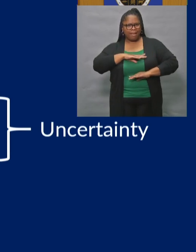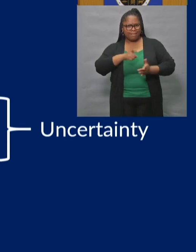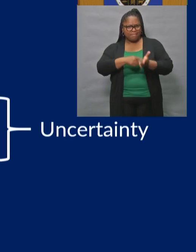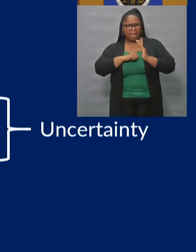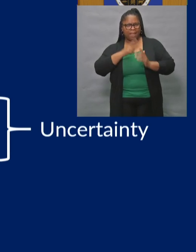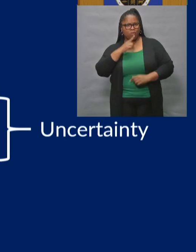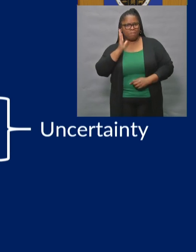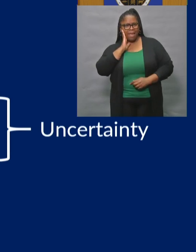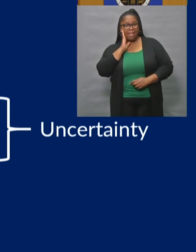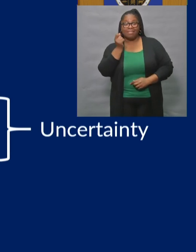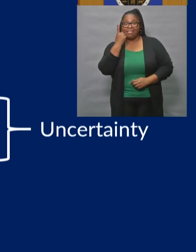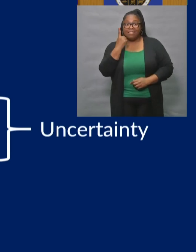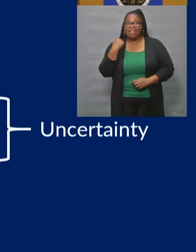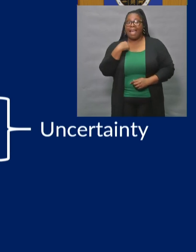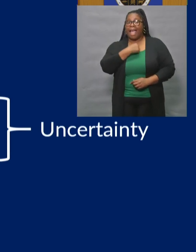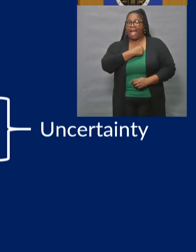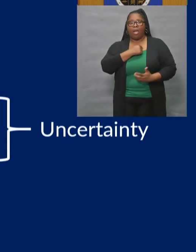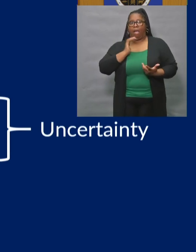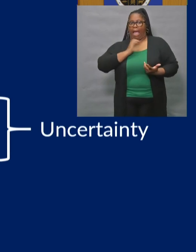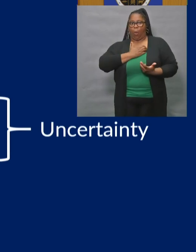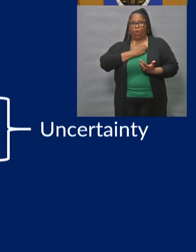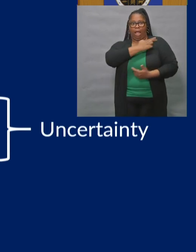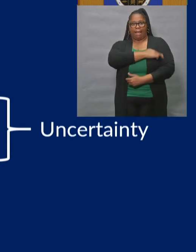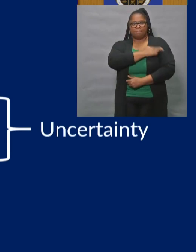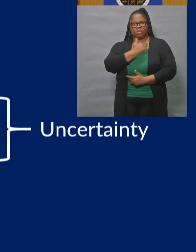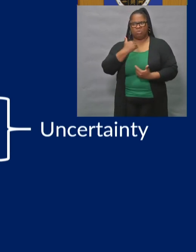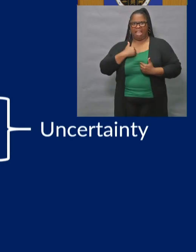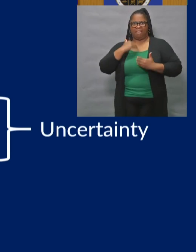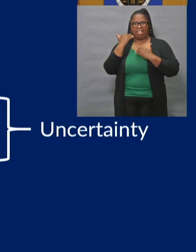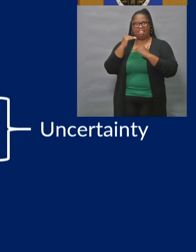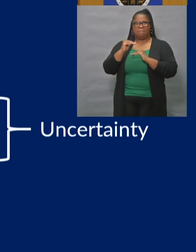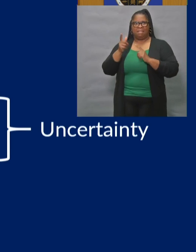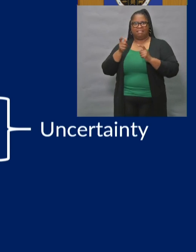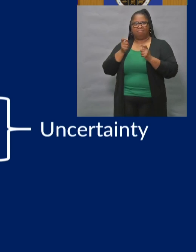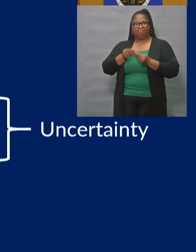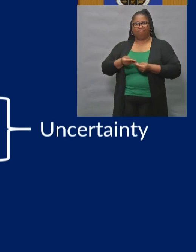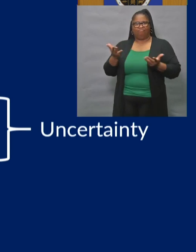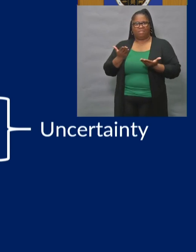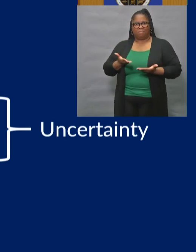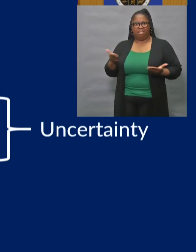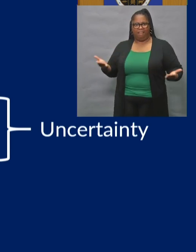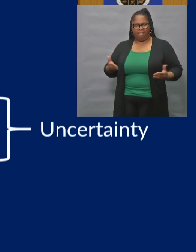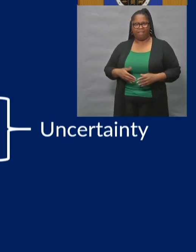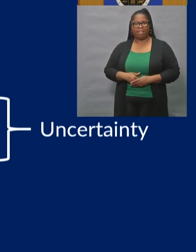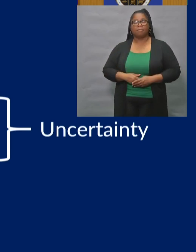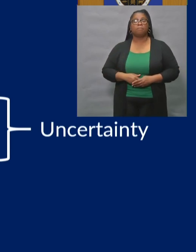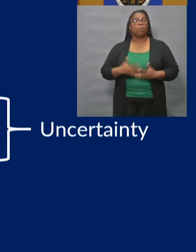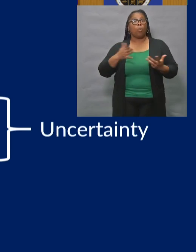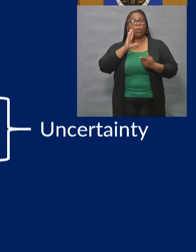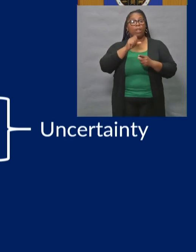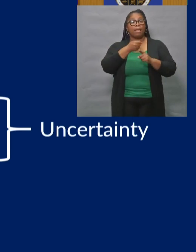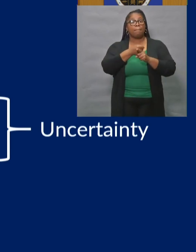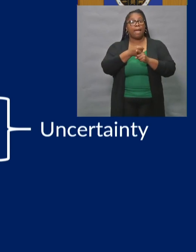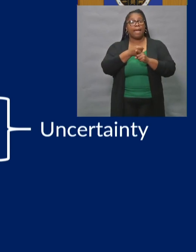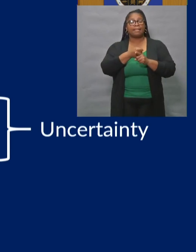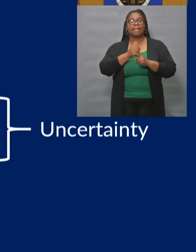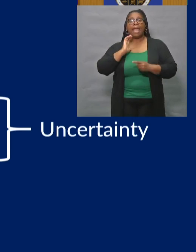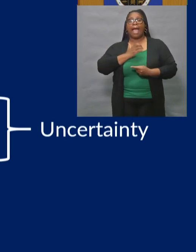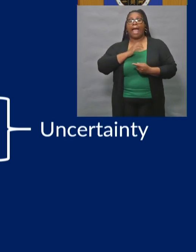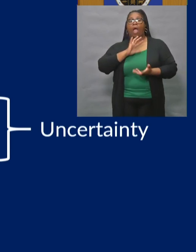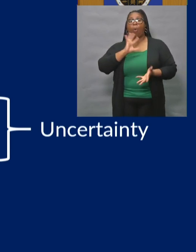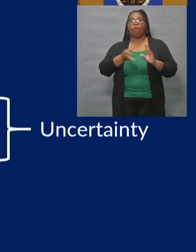mind. And it will be affected by two things moving forward, which will continue to change these slides. First, our overall supply of beds